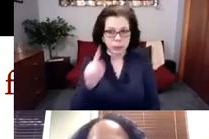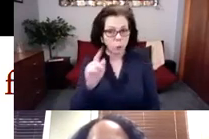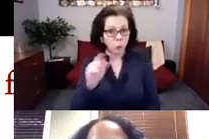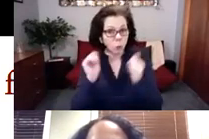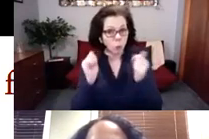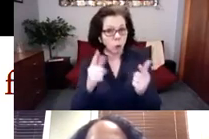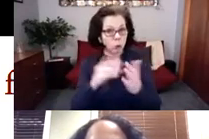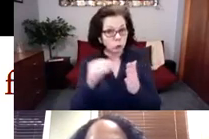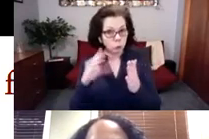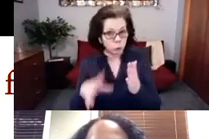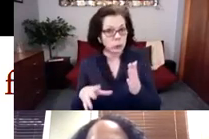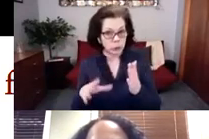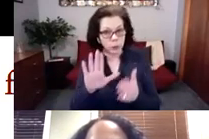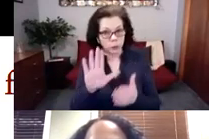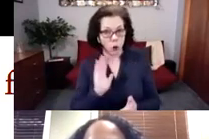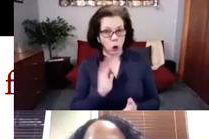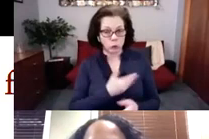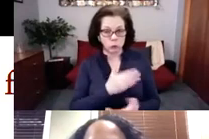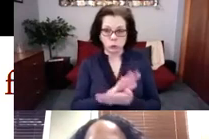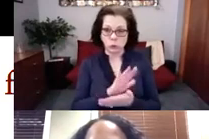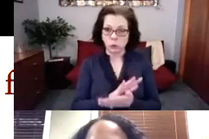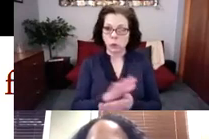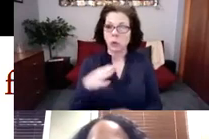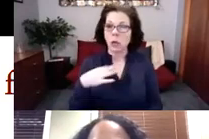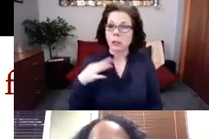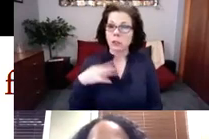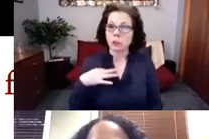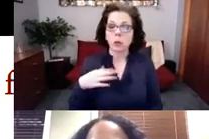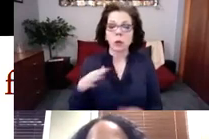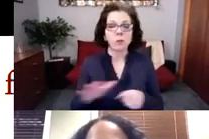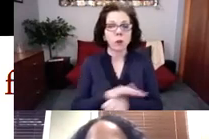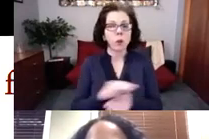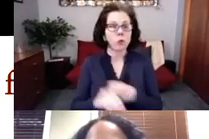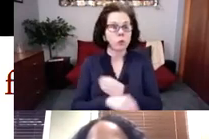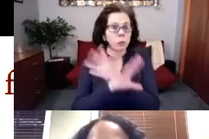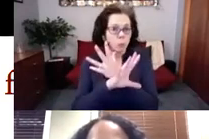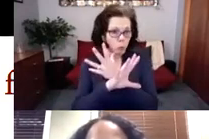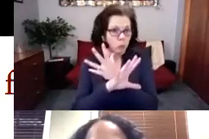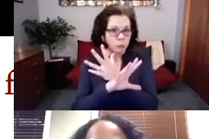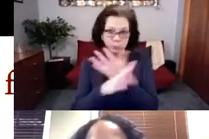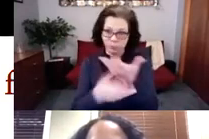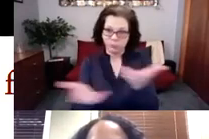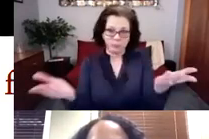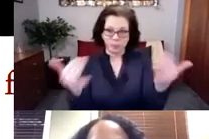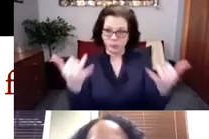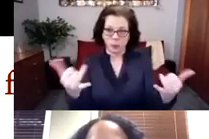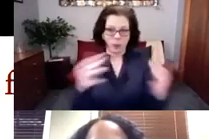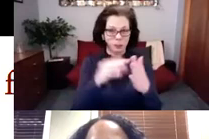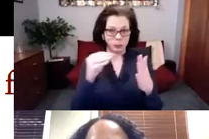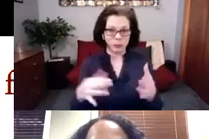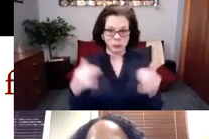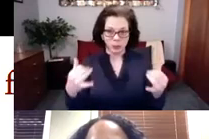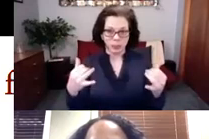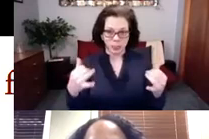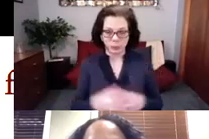district. Eligible students are students in a fully remote learning situation. So that's all of our students right now. And